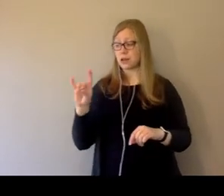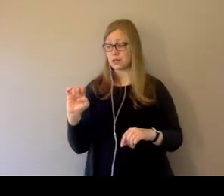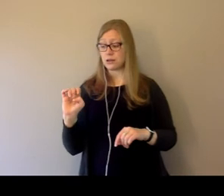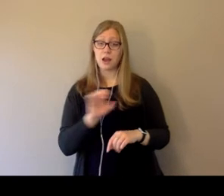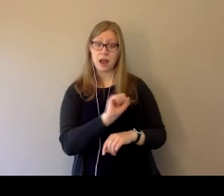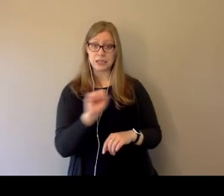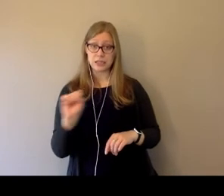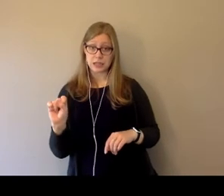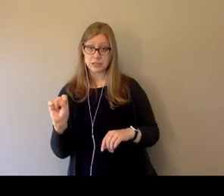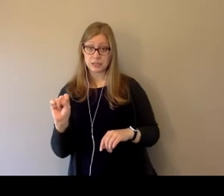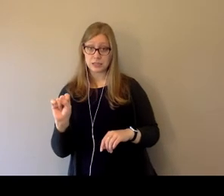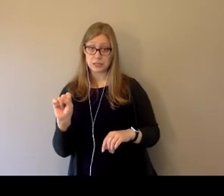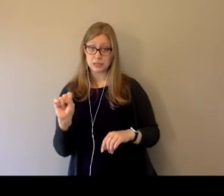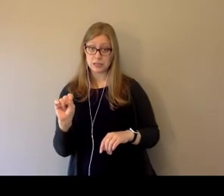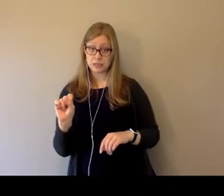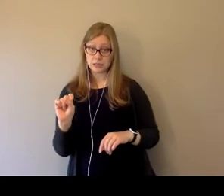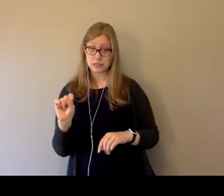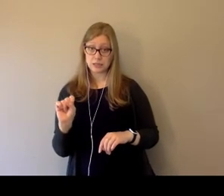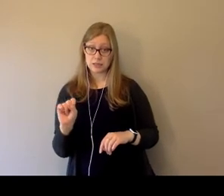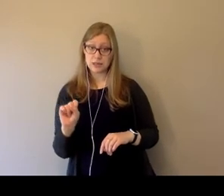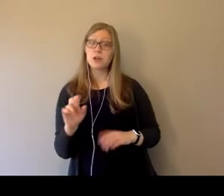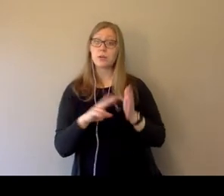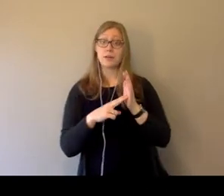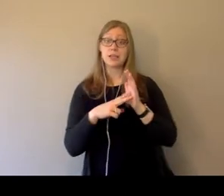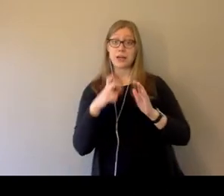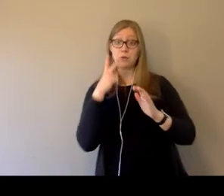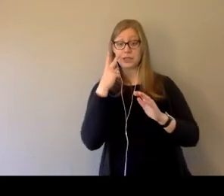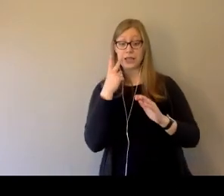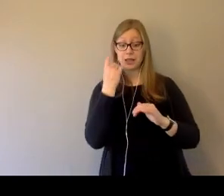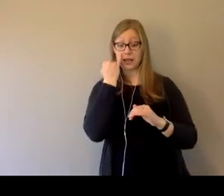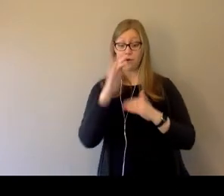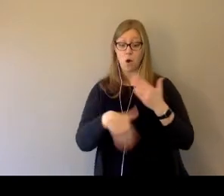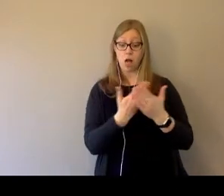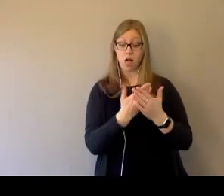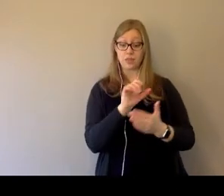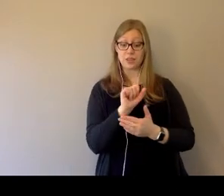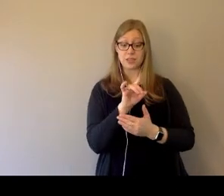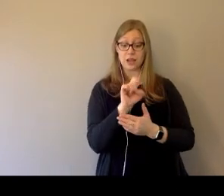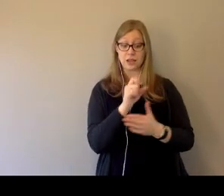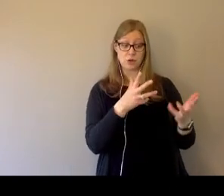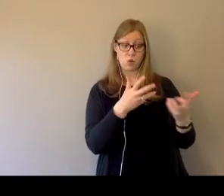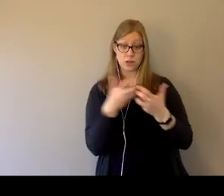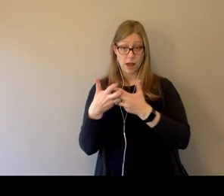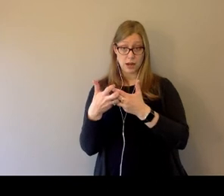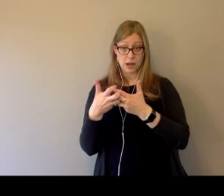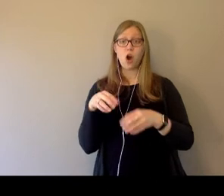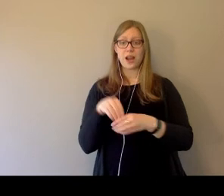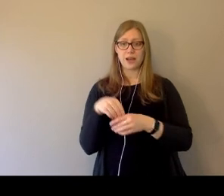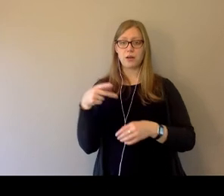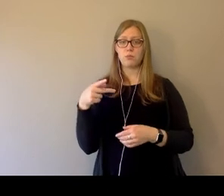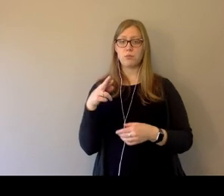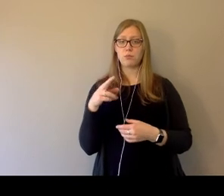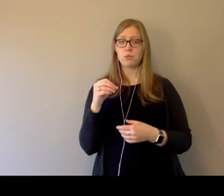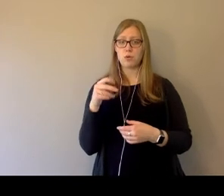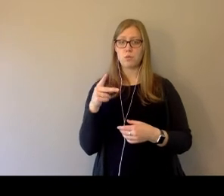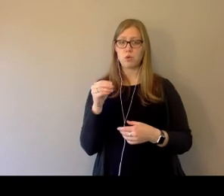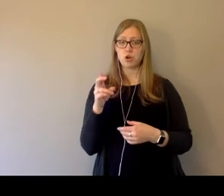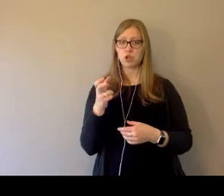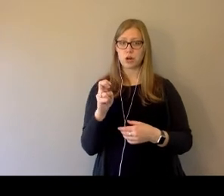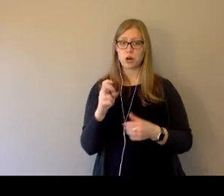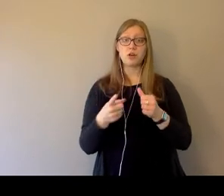the sides are in proportion. And so we're going to mark the sides first of all so we can match